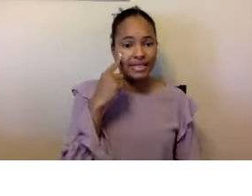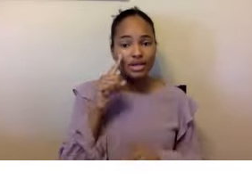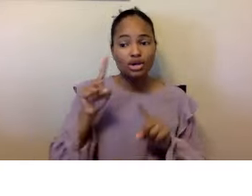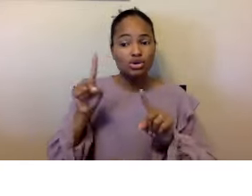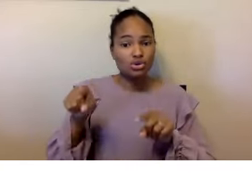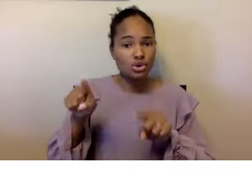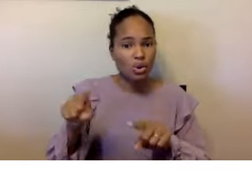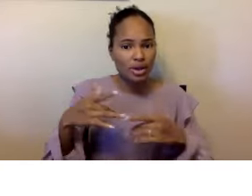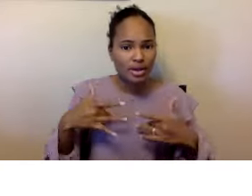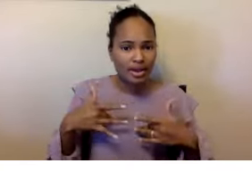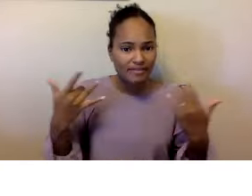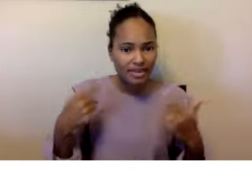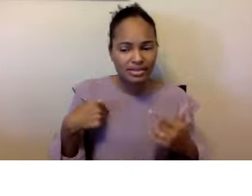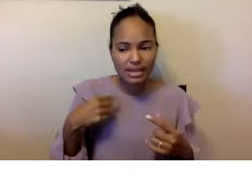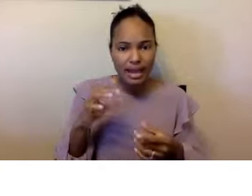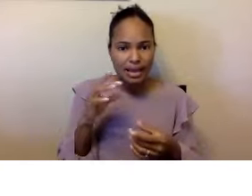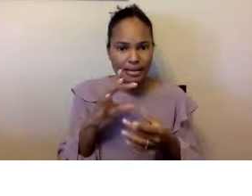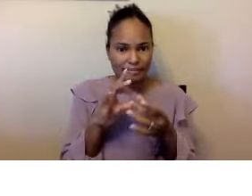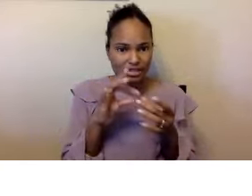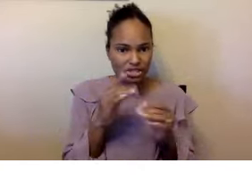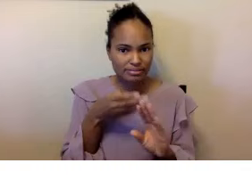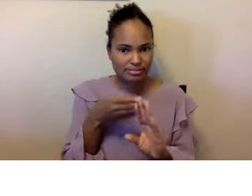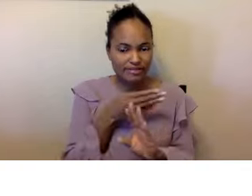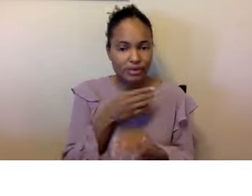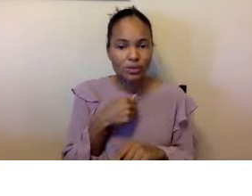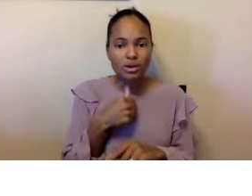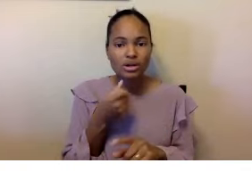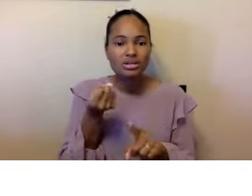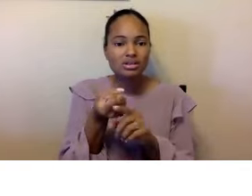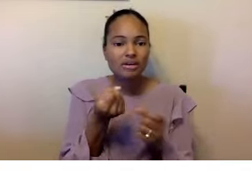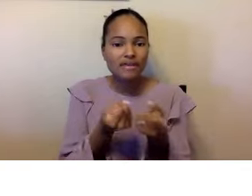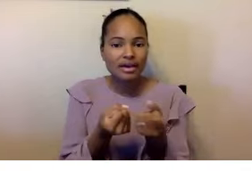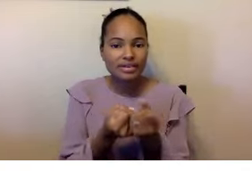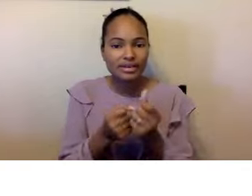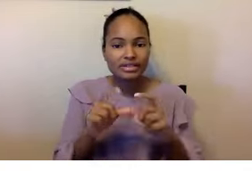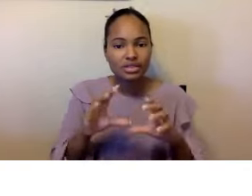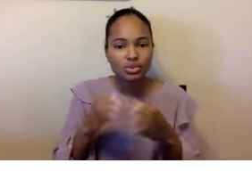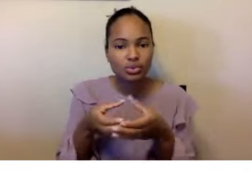mentioned earlier, self-advocacy, group meetings,